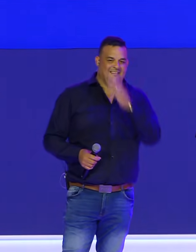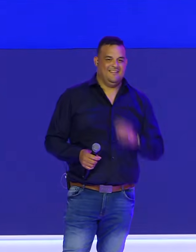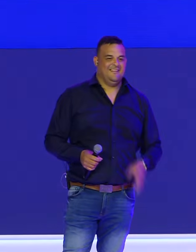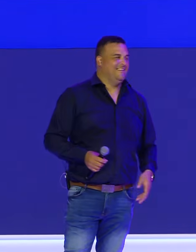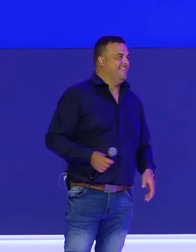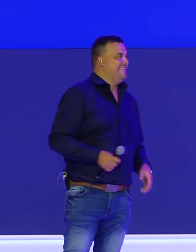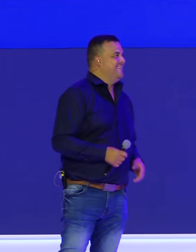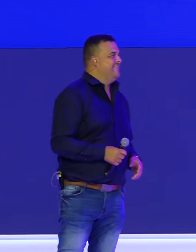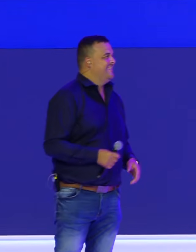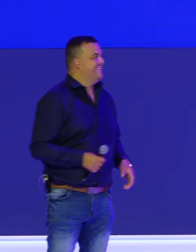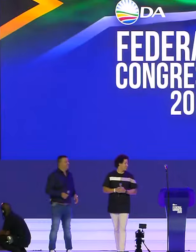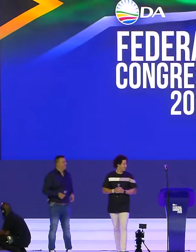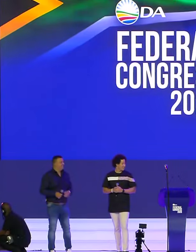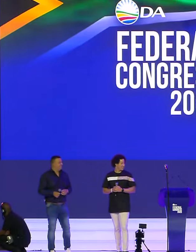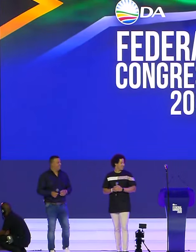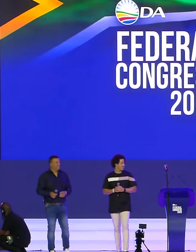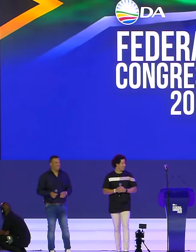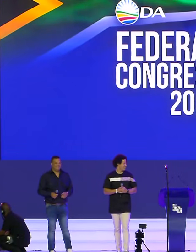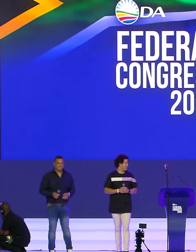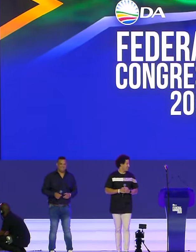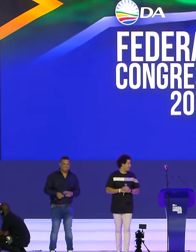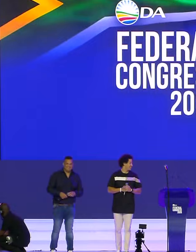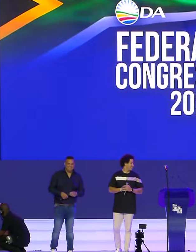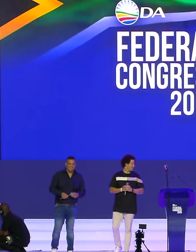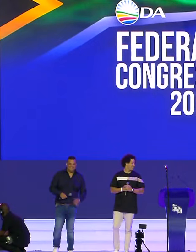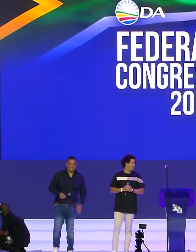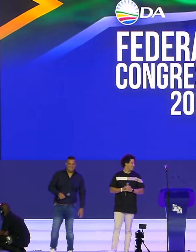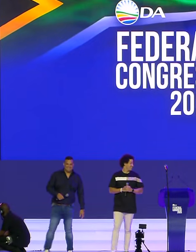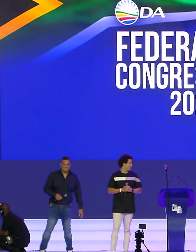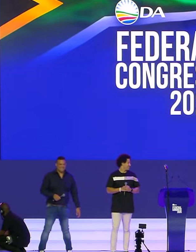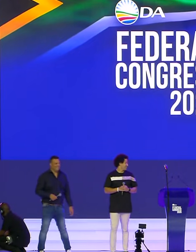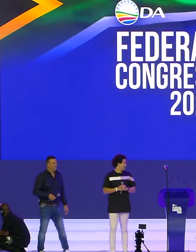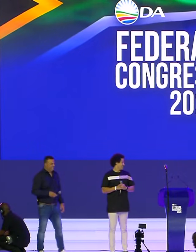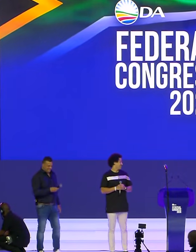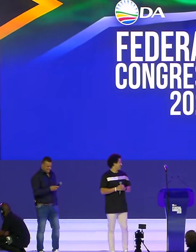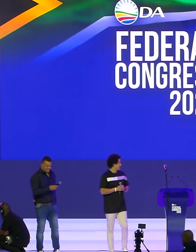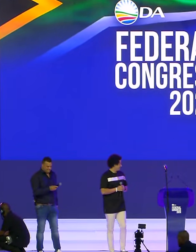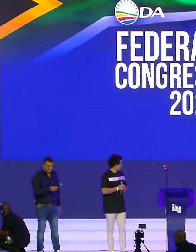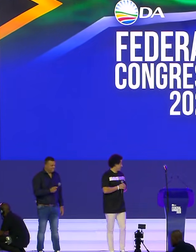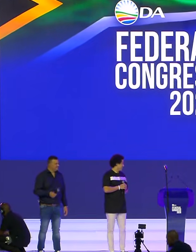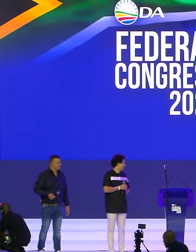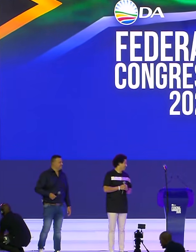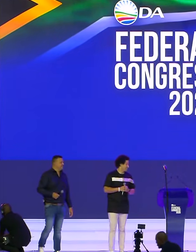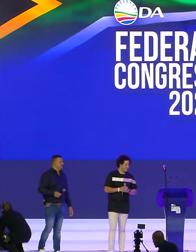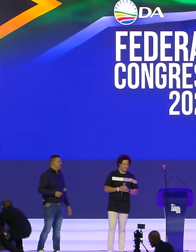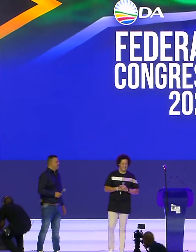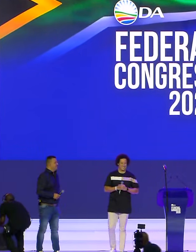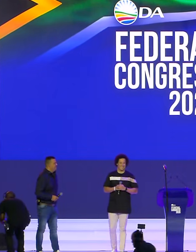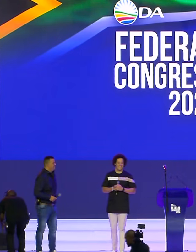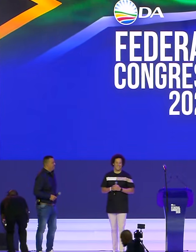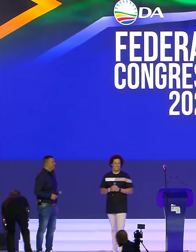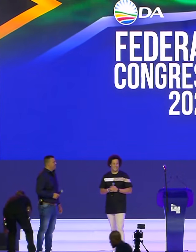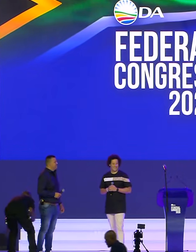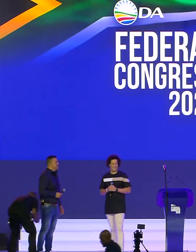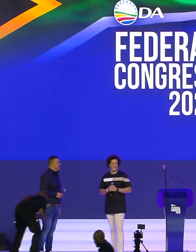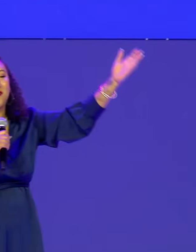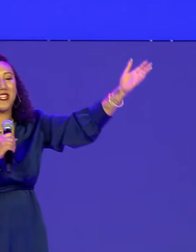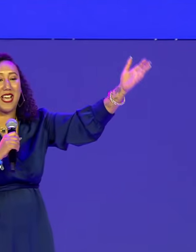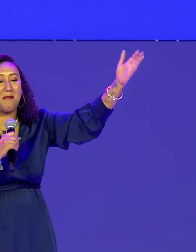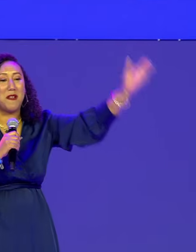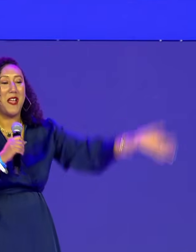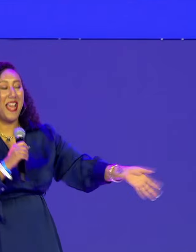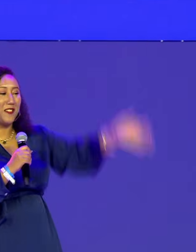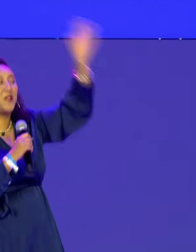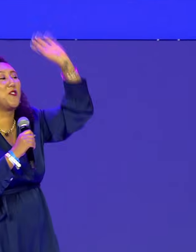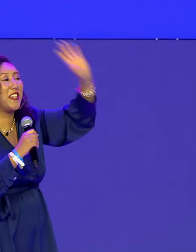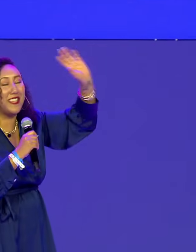Democrats, it's been such an incredible day 2 of Congress. How are you guys feeling? Yeah, amazing. I love Congress. I wish I could bottle